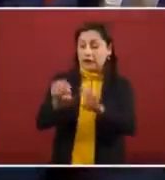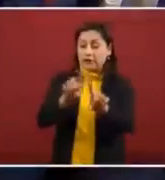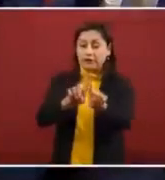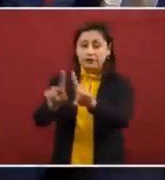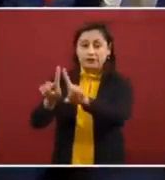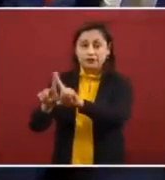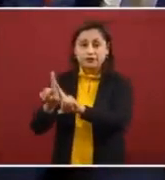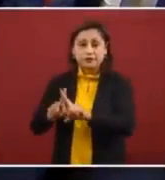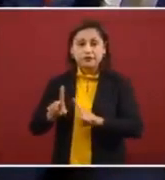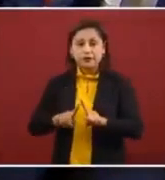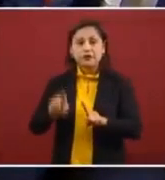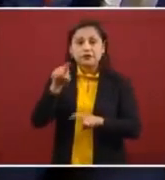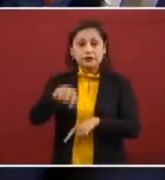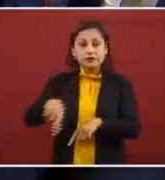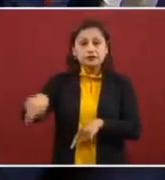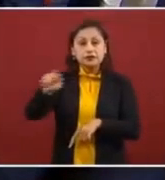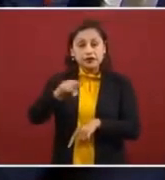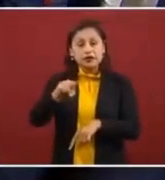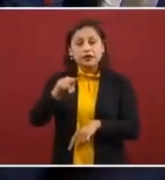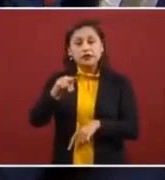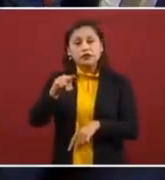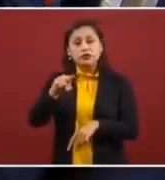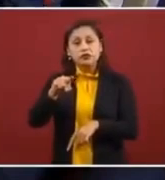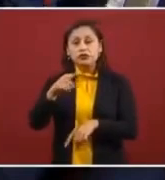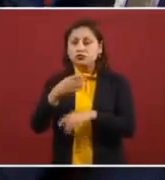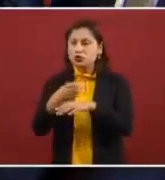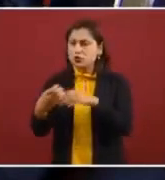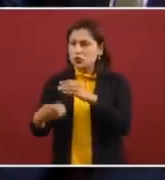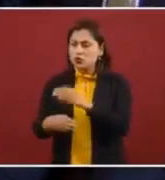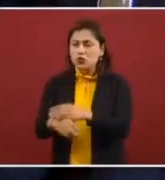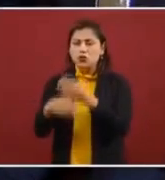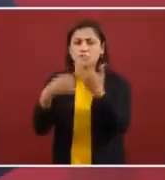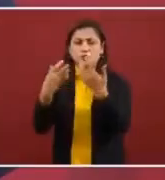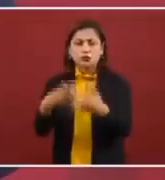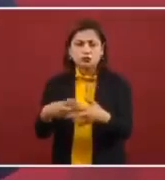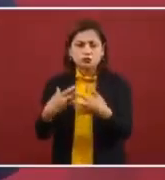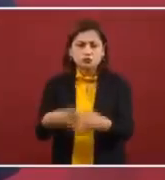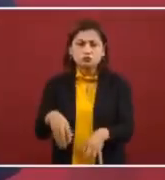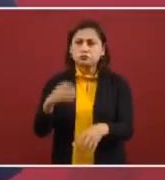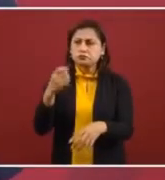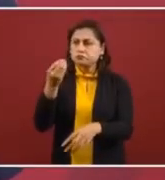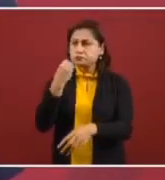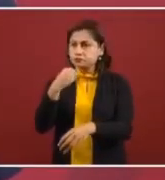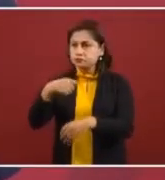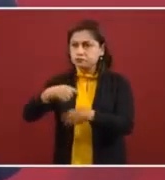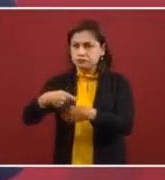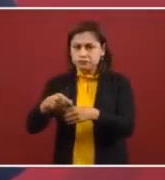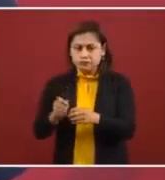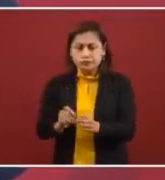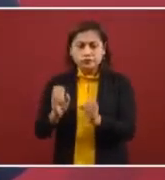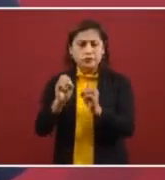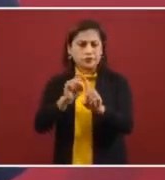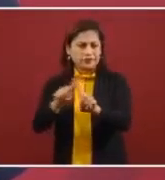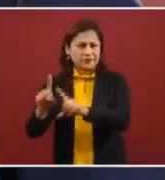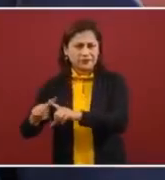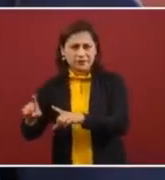And these companies that distribute products, cereals, whatever,